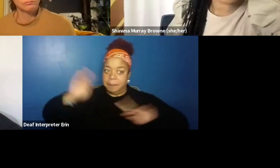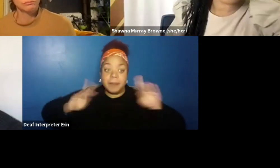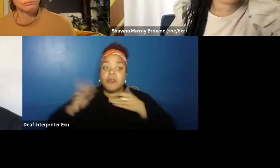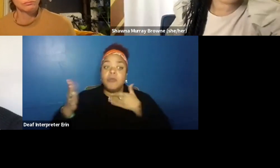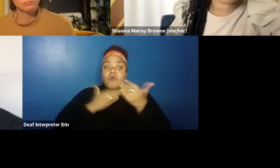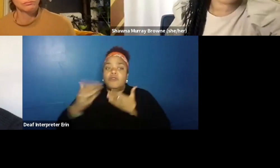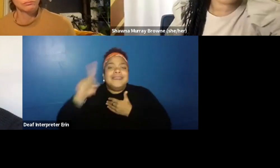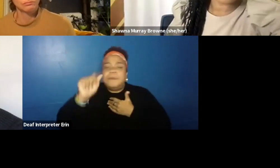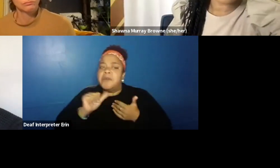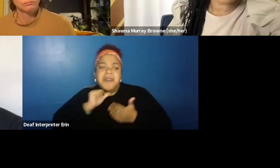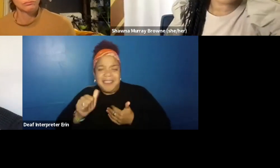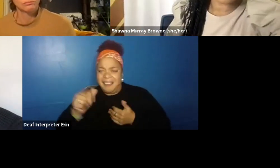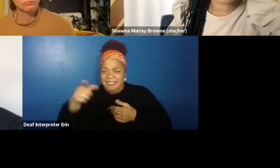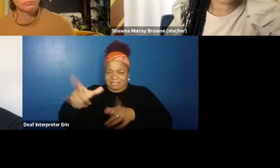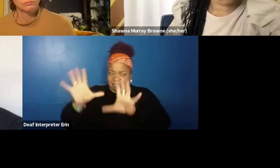and